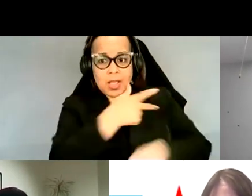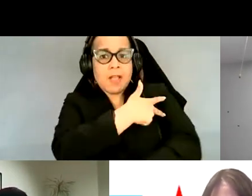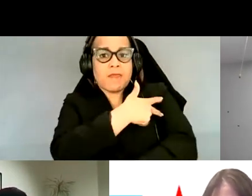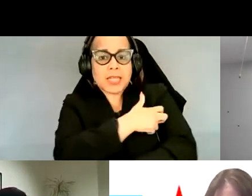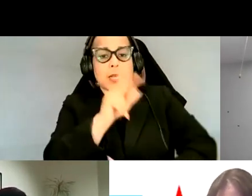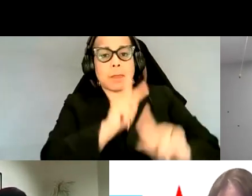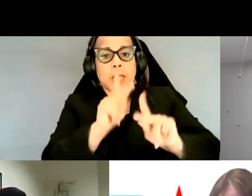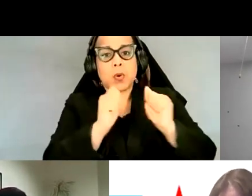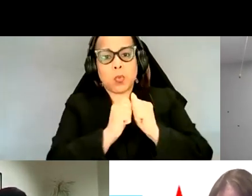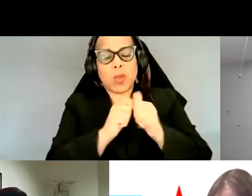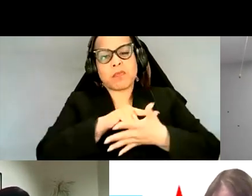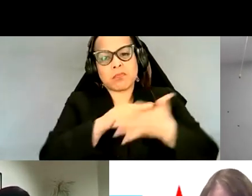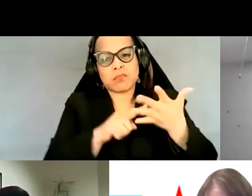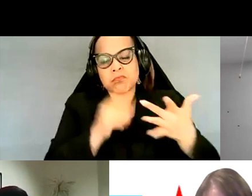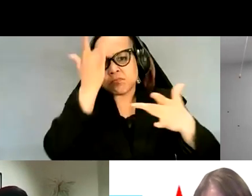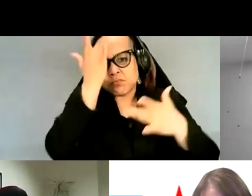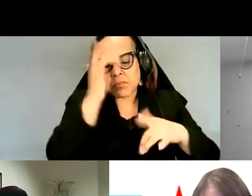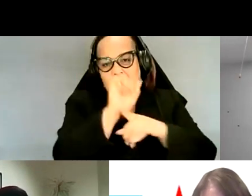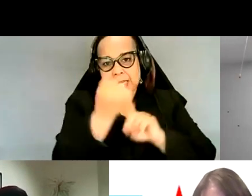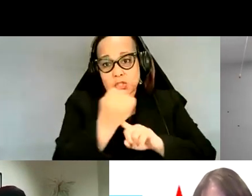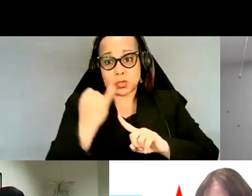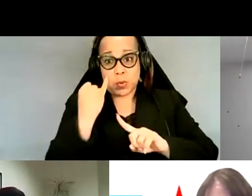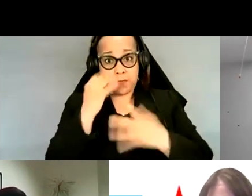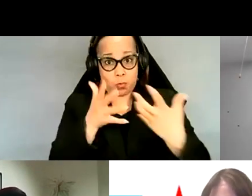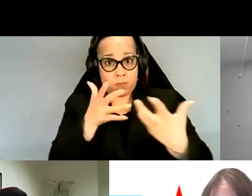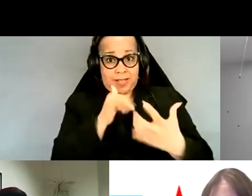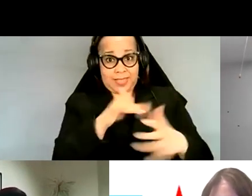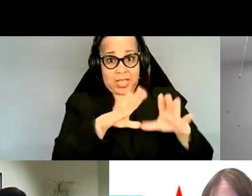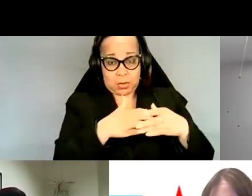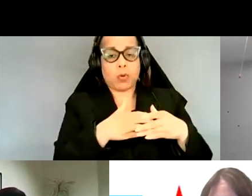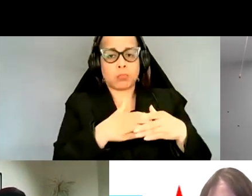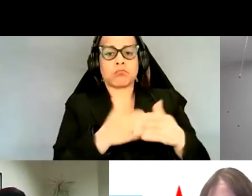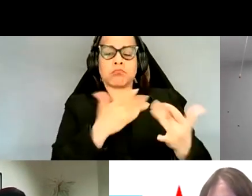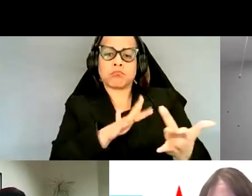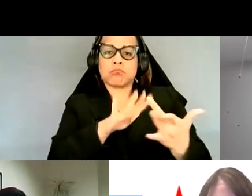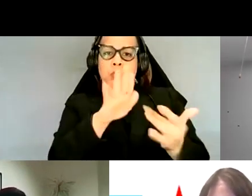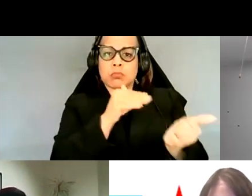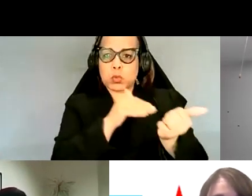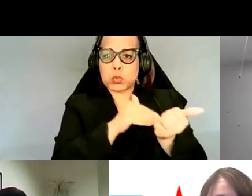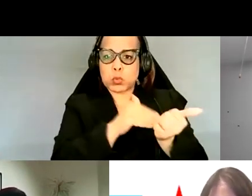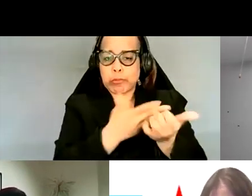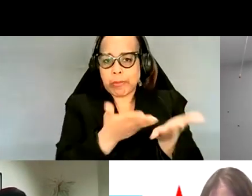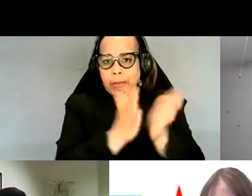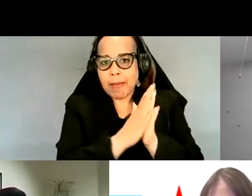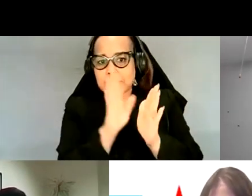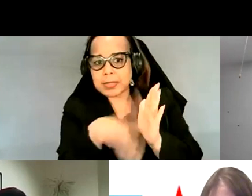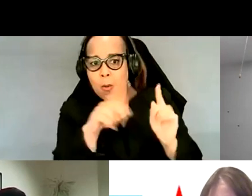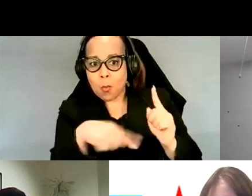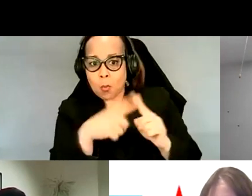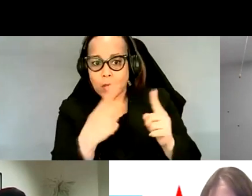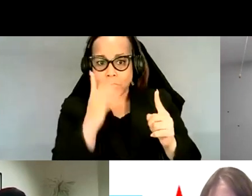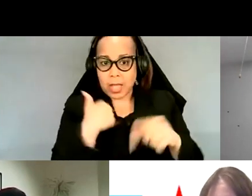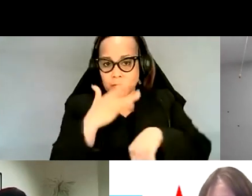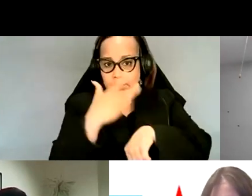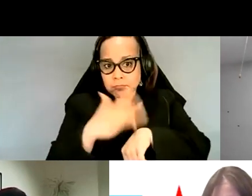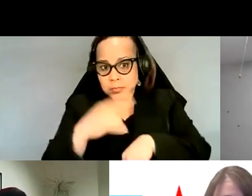vaccinating people with underlying conditions. So if you fall into that category, you're welcome to reach out to your healthcare provider and ask when they might have